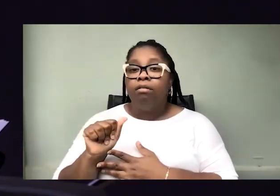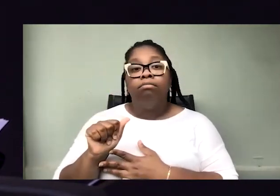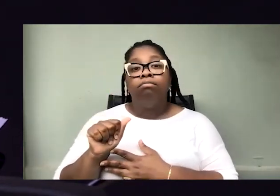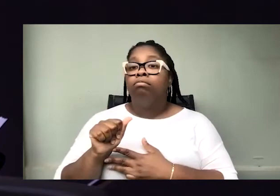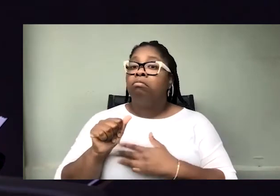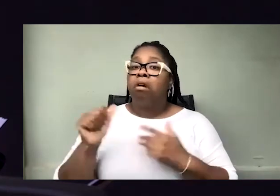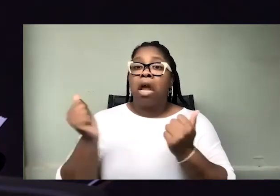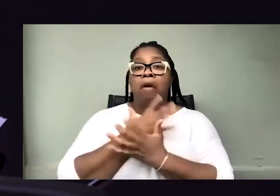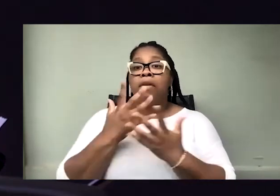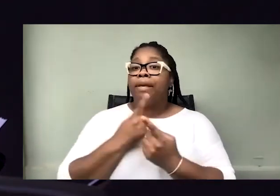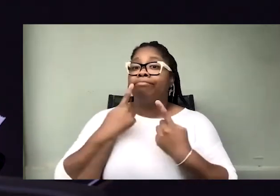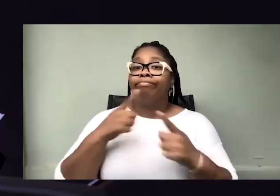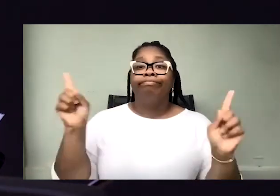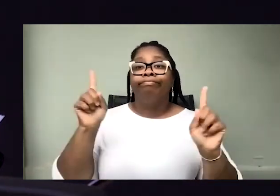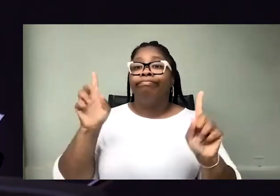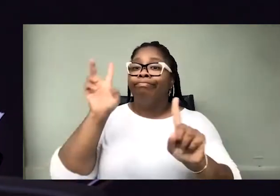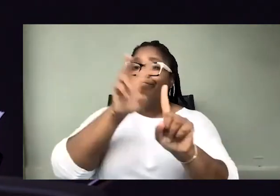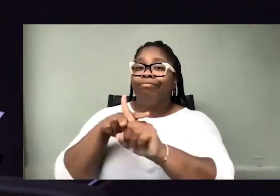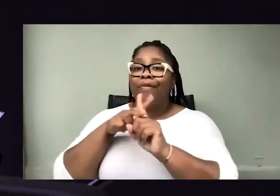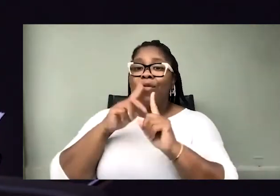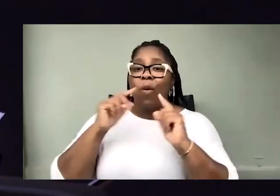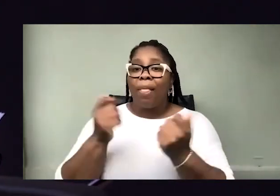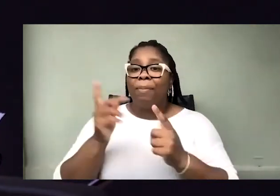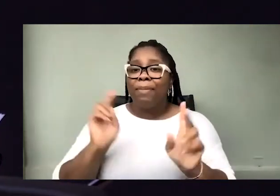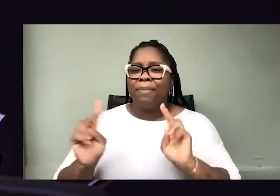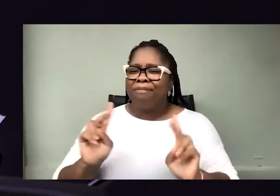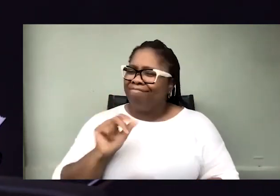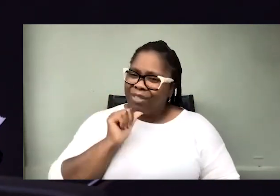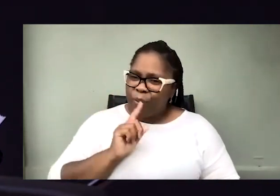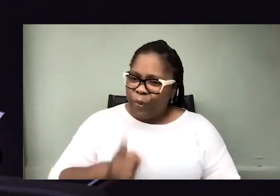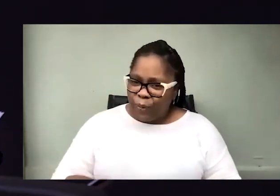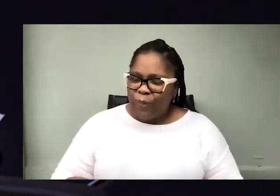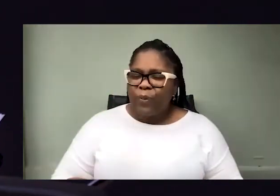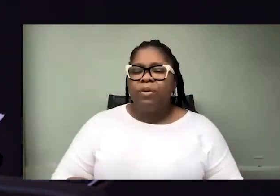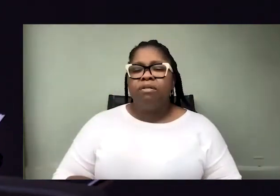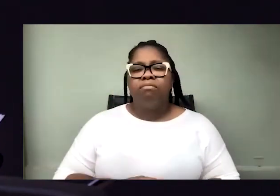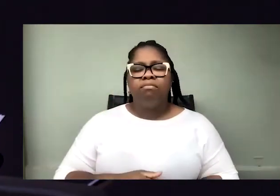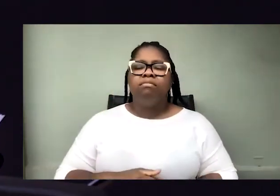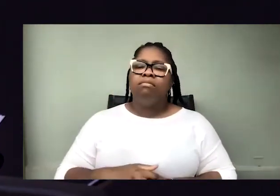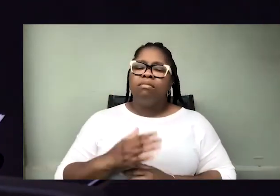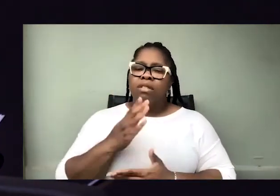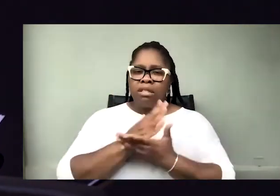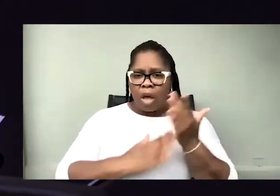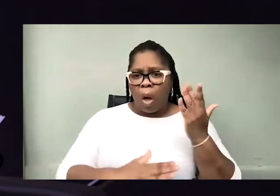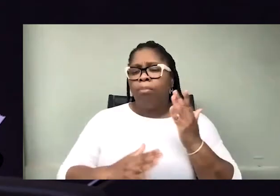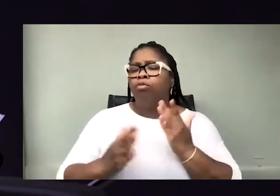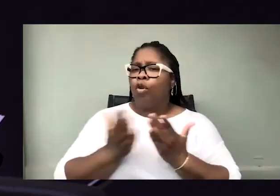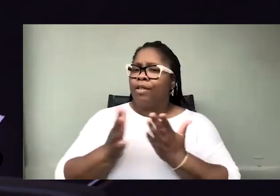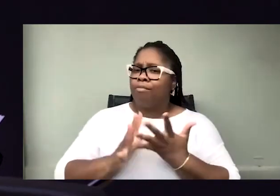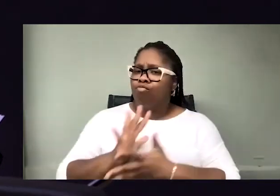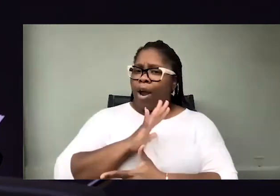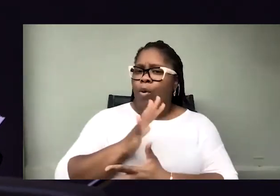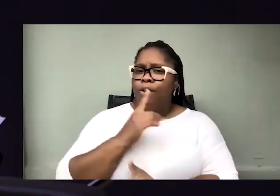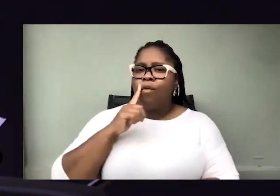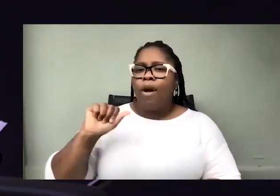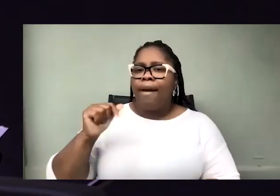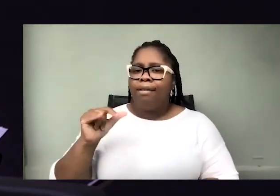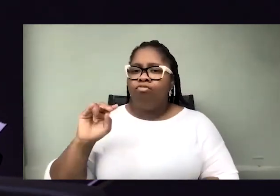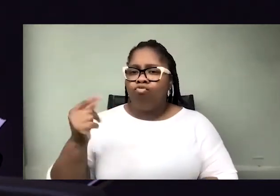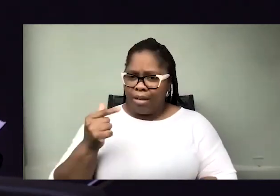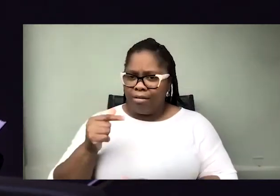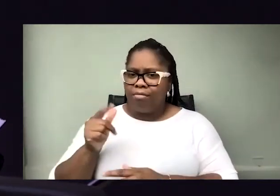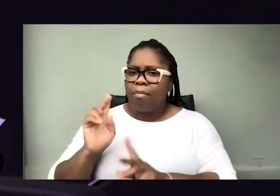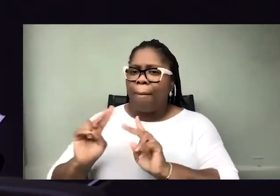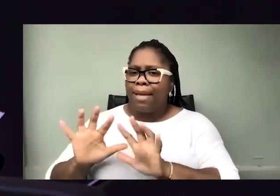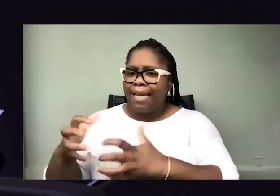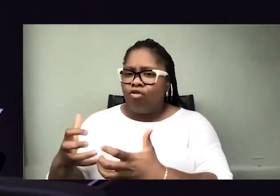one-size-fits-all. Initiatives that address diverse aging population. Some services are prioritized by seniors because